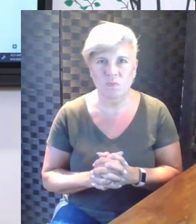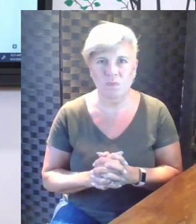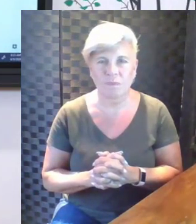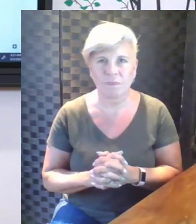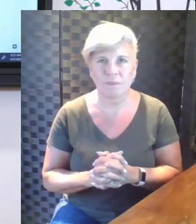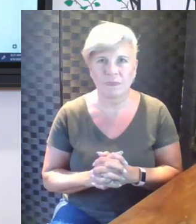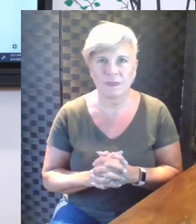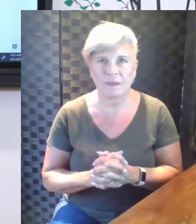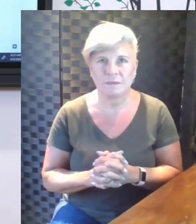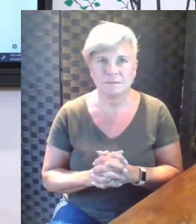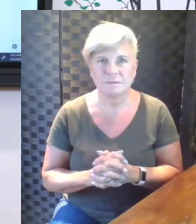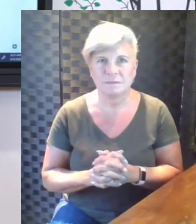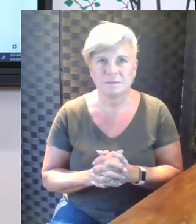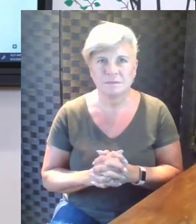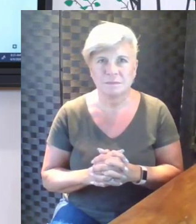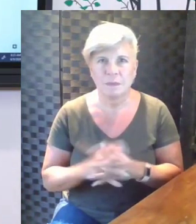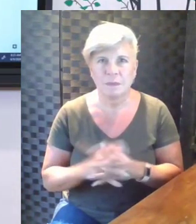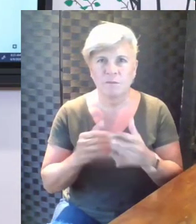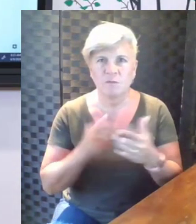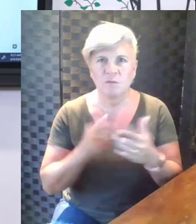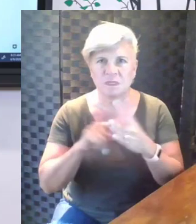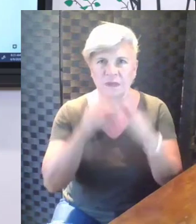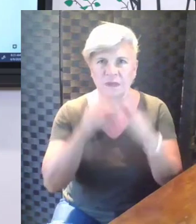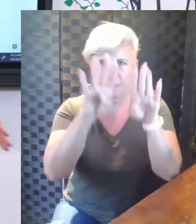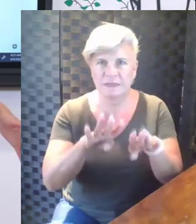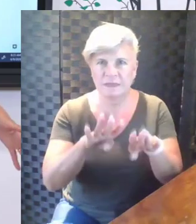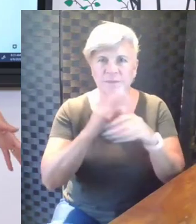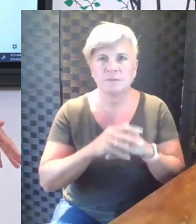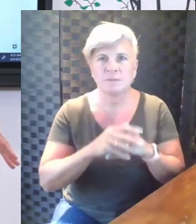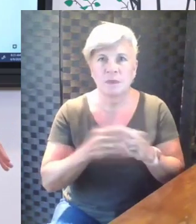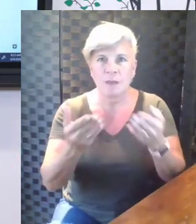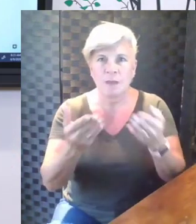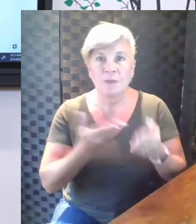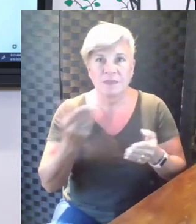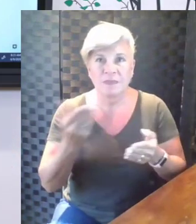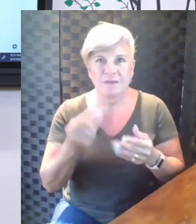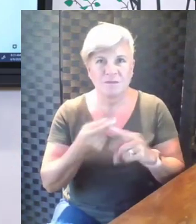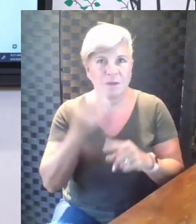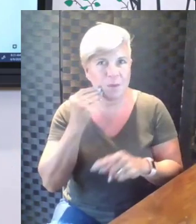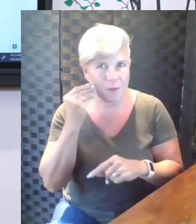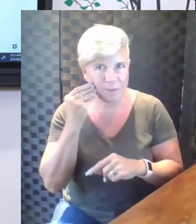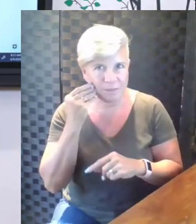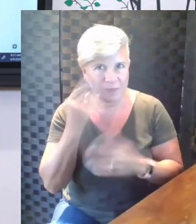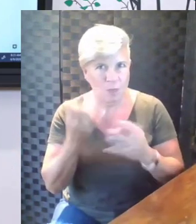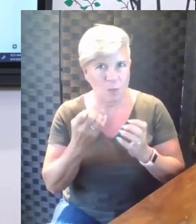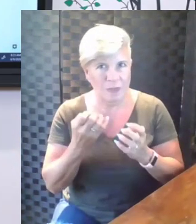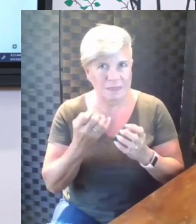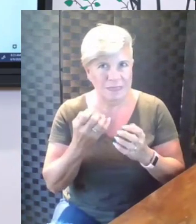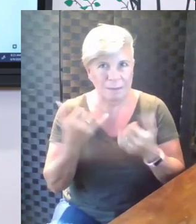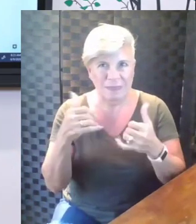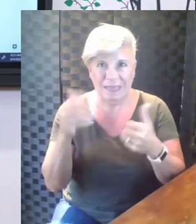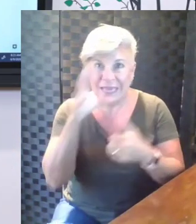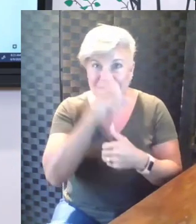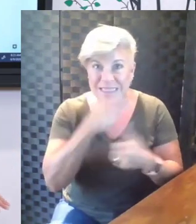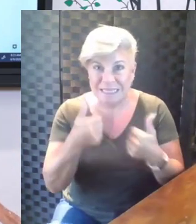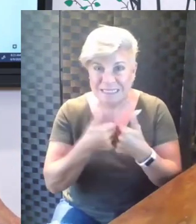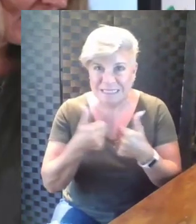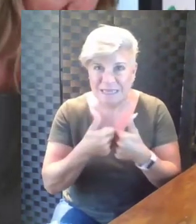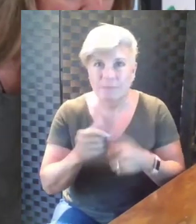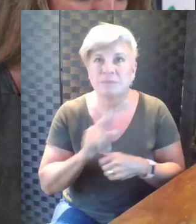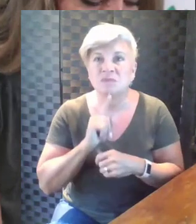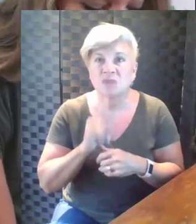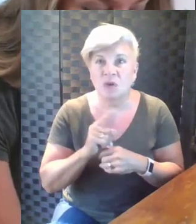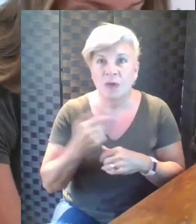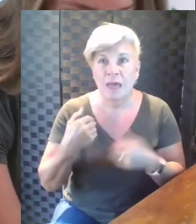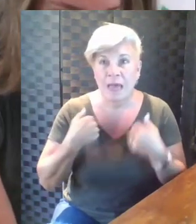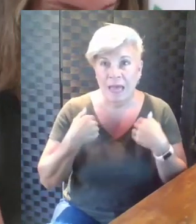Oops. So before we jump into what's on the board here, I brought some items from home, and I wanted to kind of play a guessing game with you. So